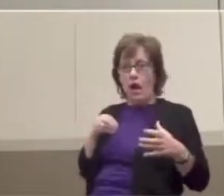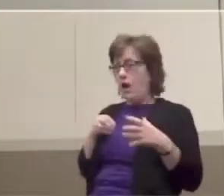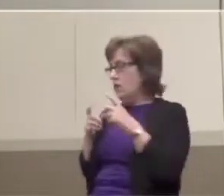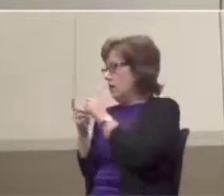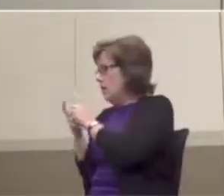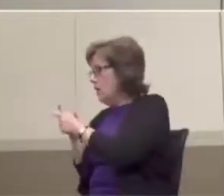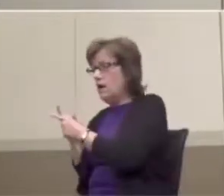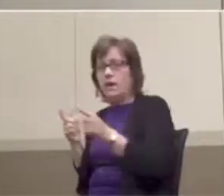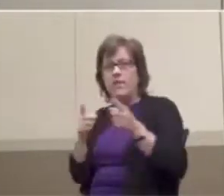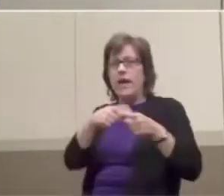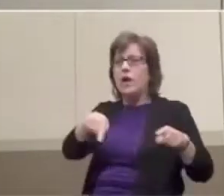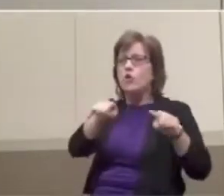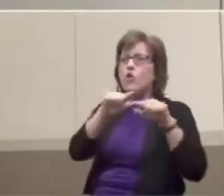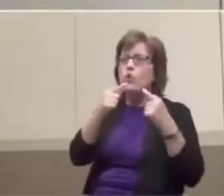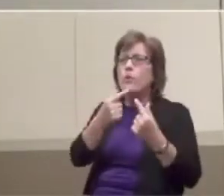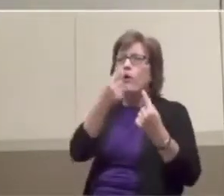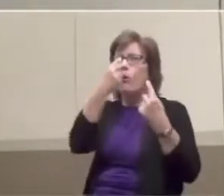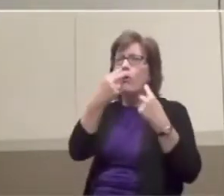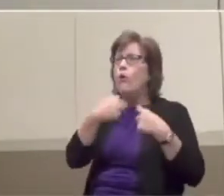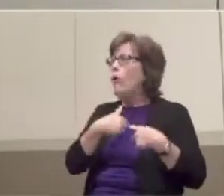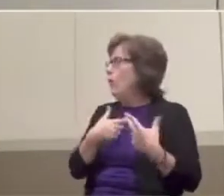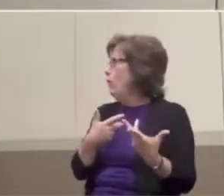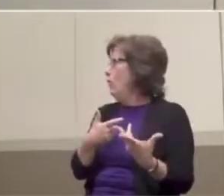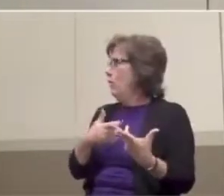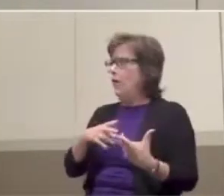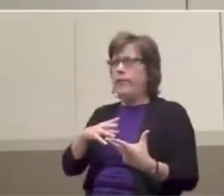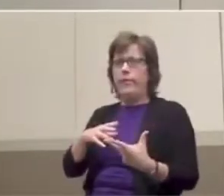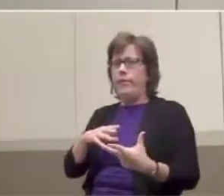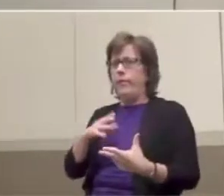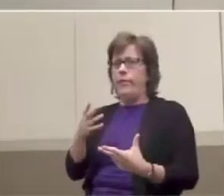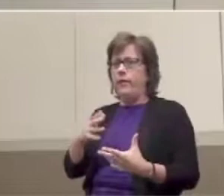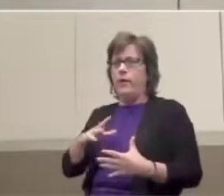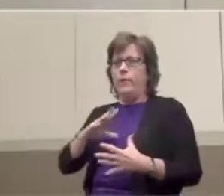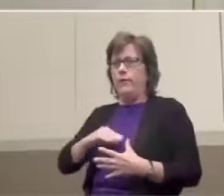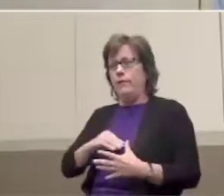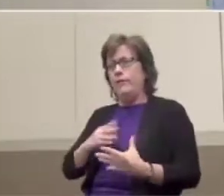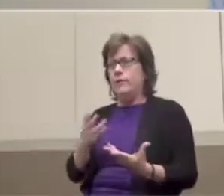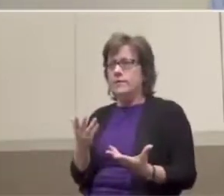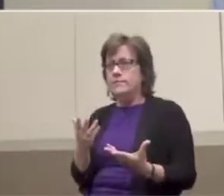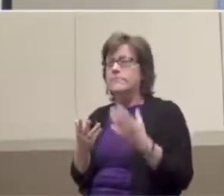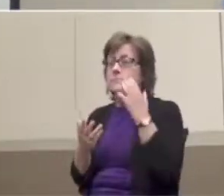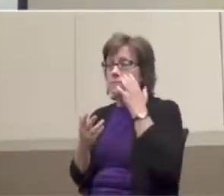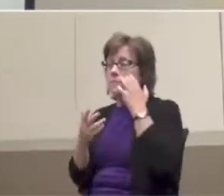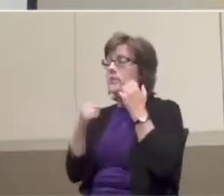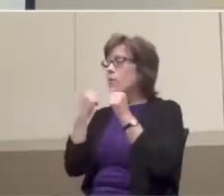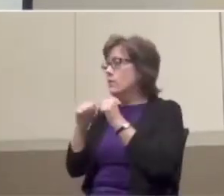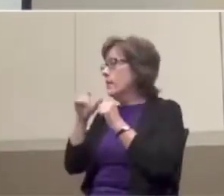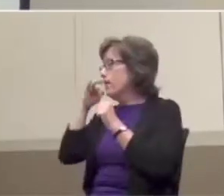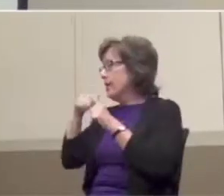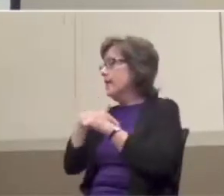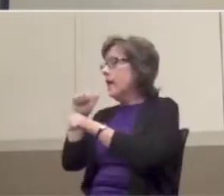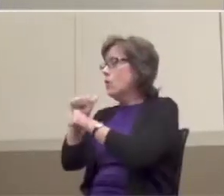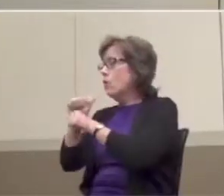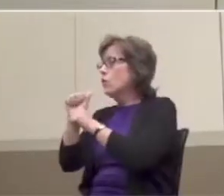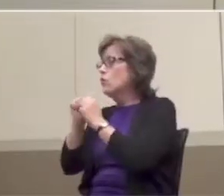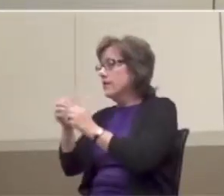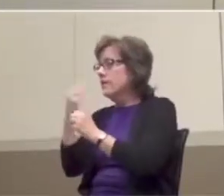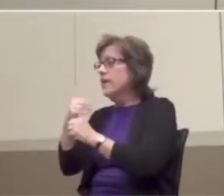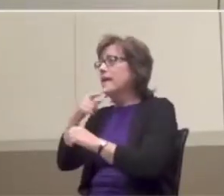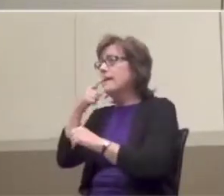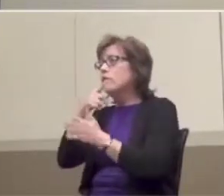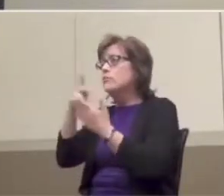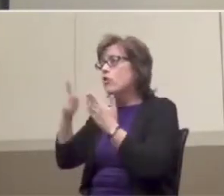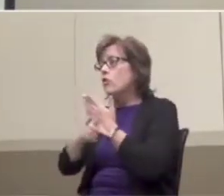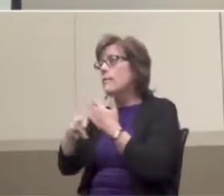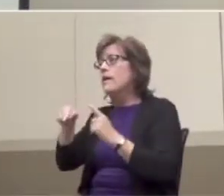the whole self-esteem piece of it comes into play. I remember a kid that I worked with, it was a hearing program. The kid had a glass